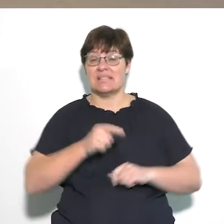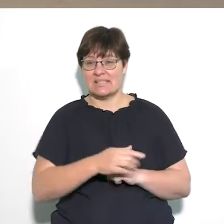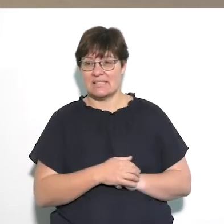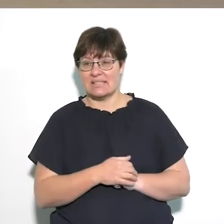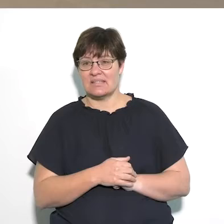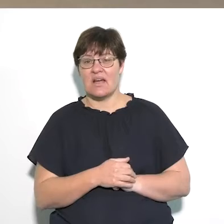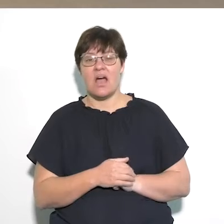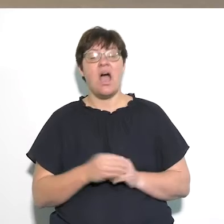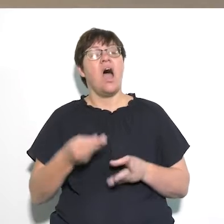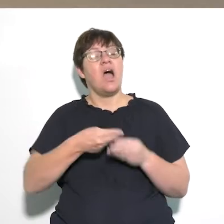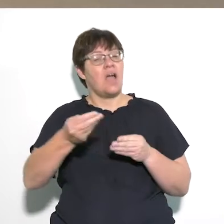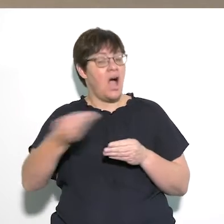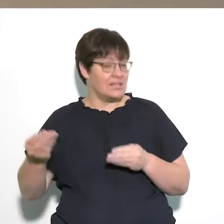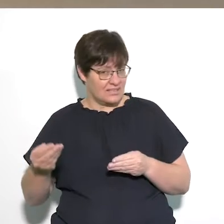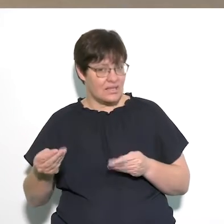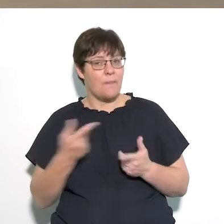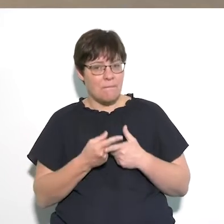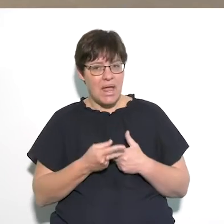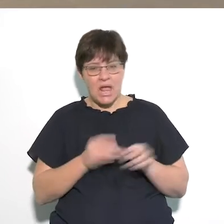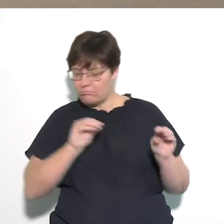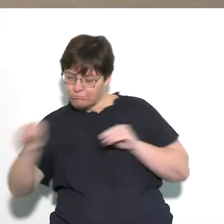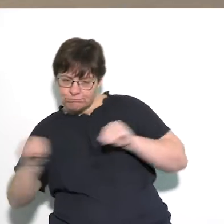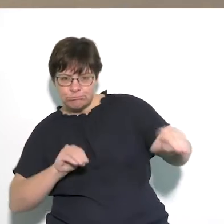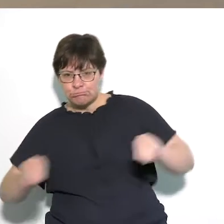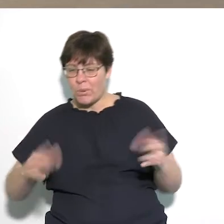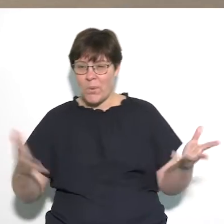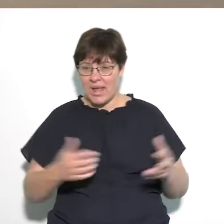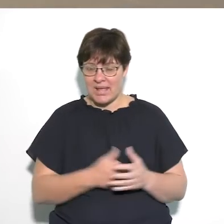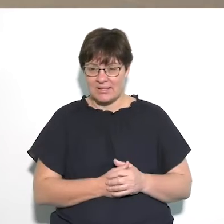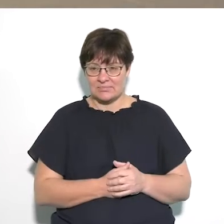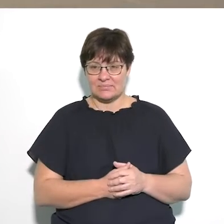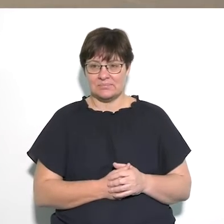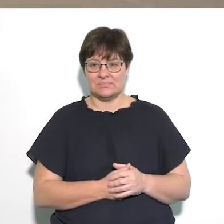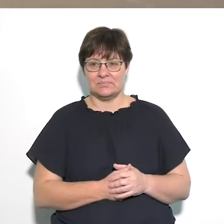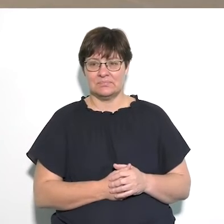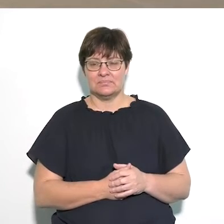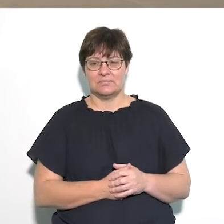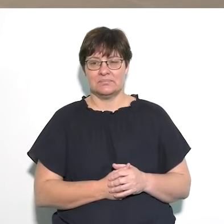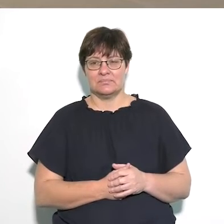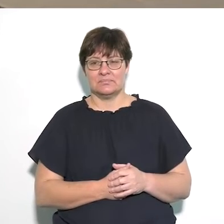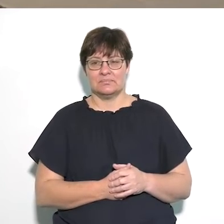space where the cards are going to go for children to sort out.